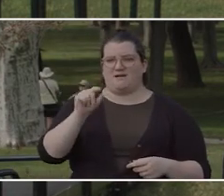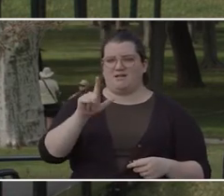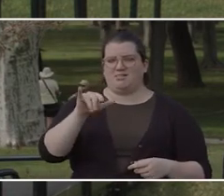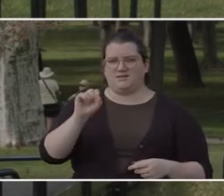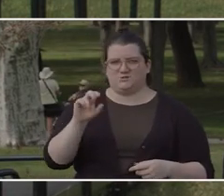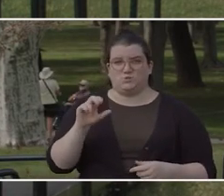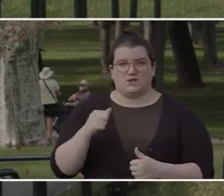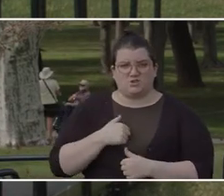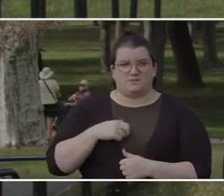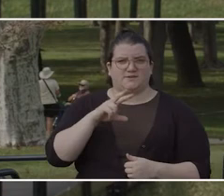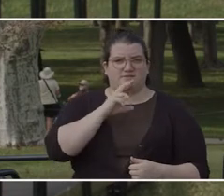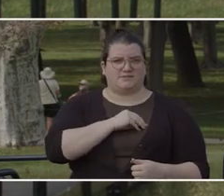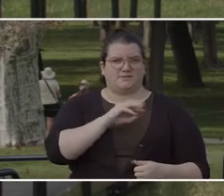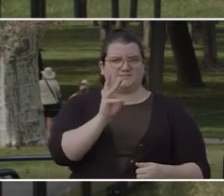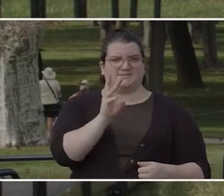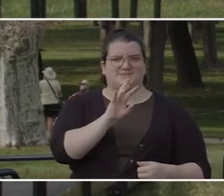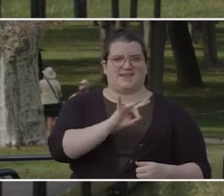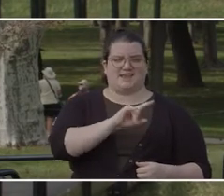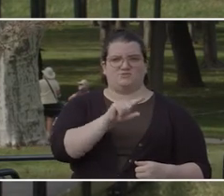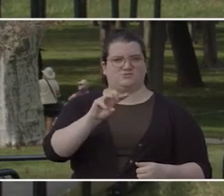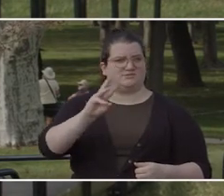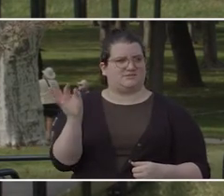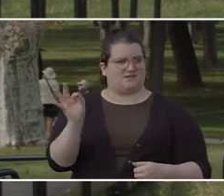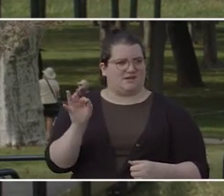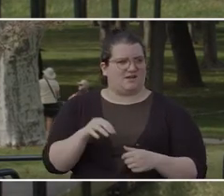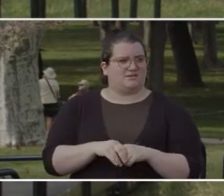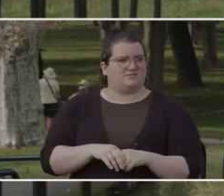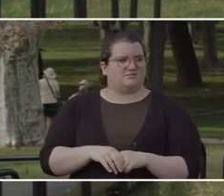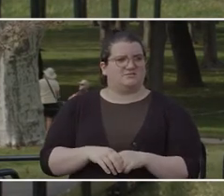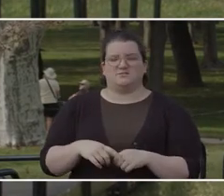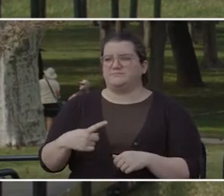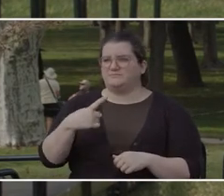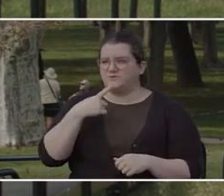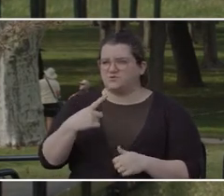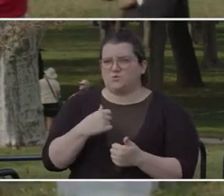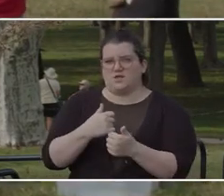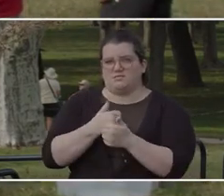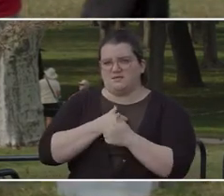Army, Vietnam, 1968 to 1969, Spec 4, we miss you and love you, Dad.